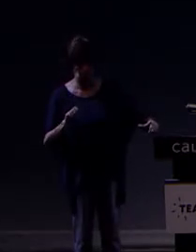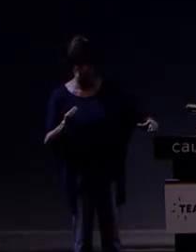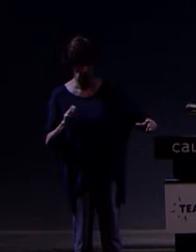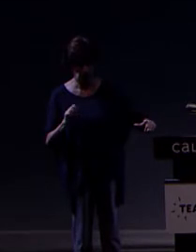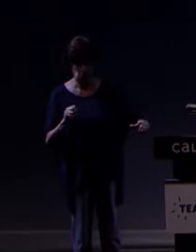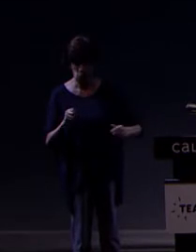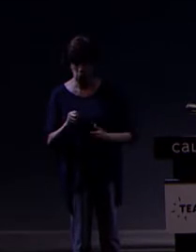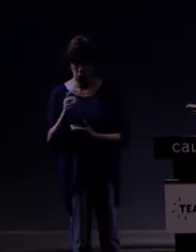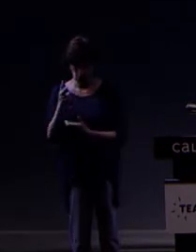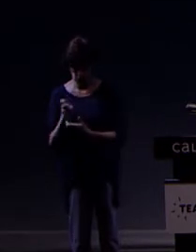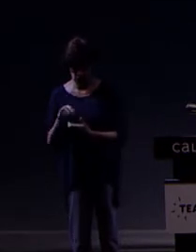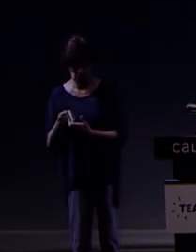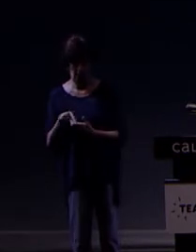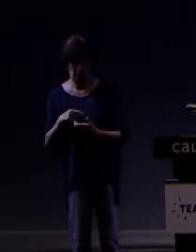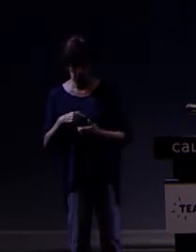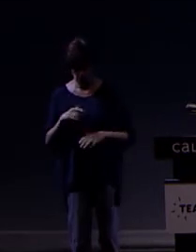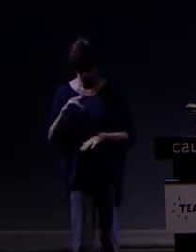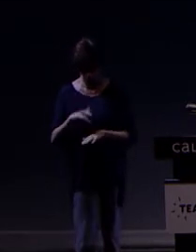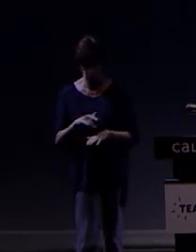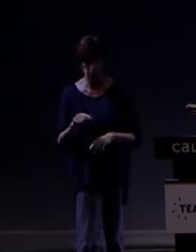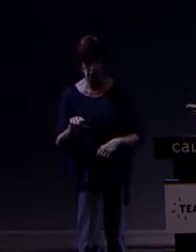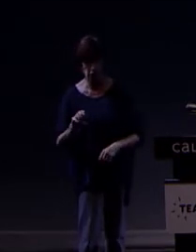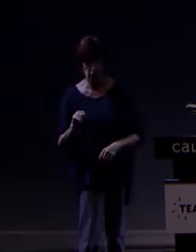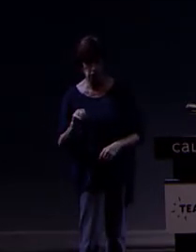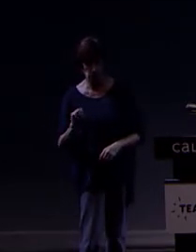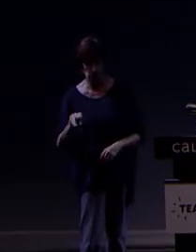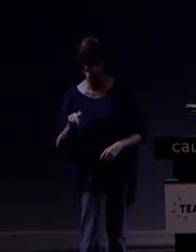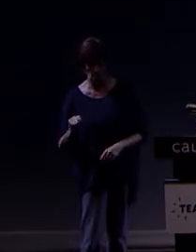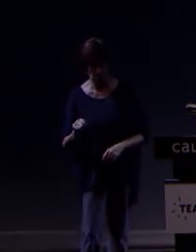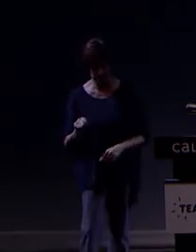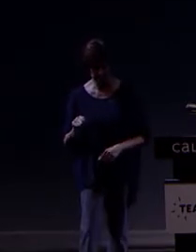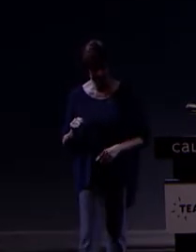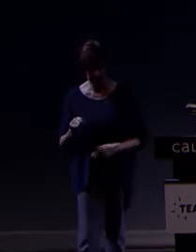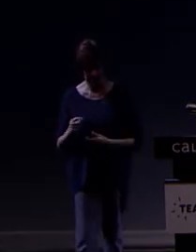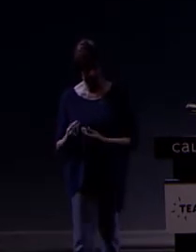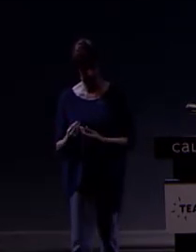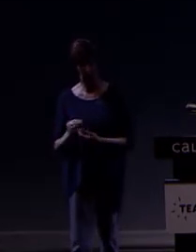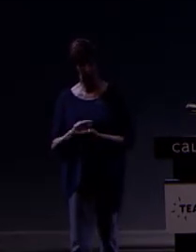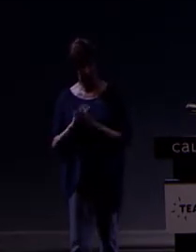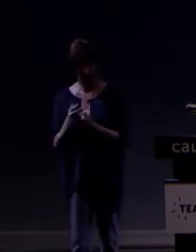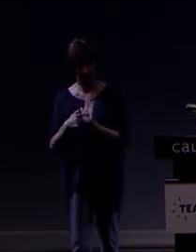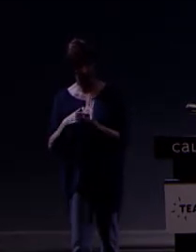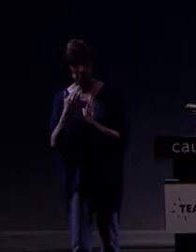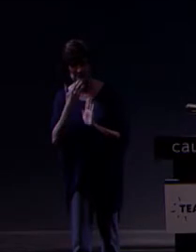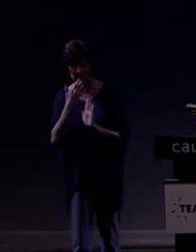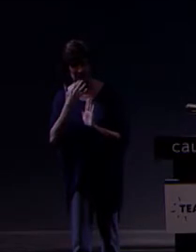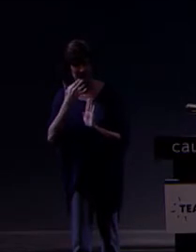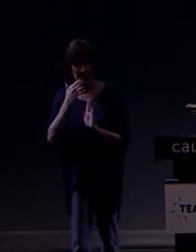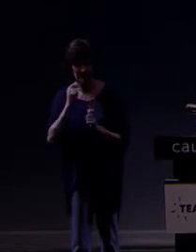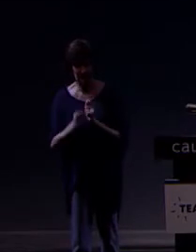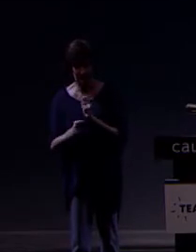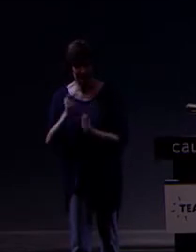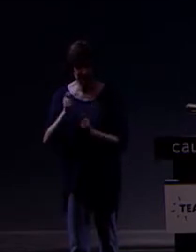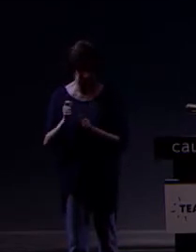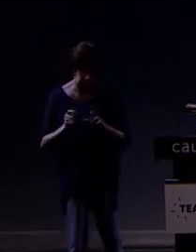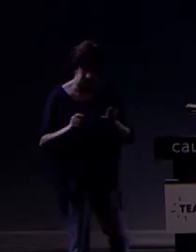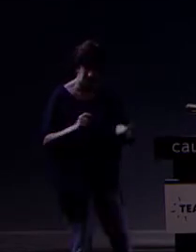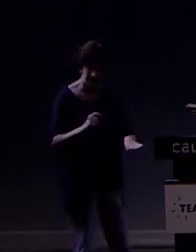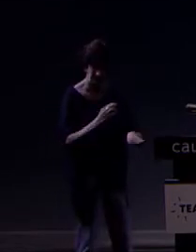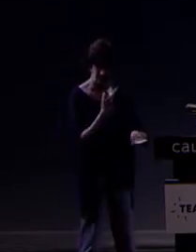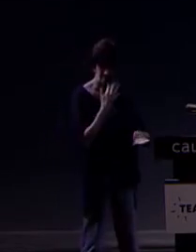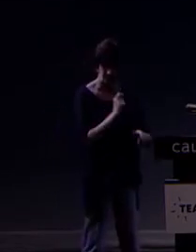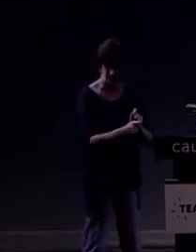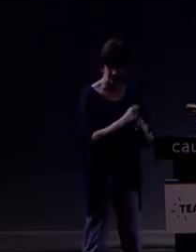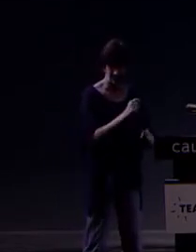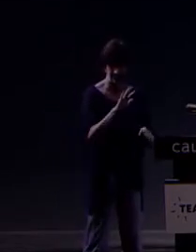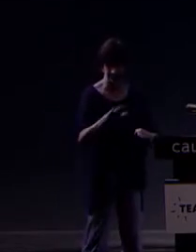you activated the zone, entered the zone, your phone changes color, and you become a pixel in this really large scale work of art. The other thing that I